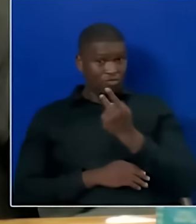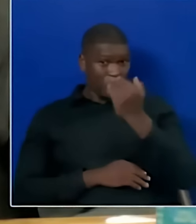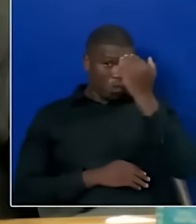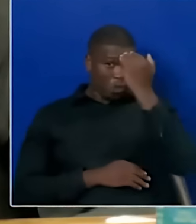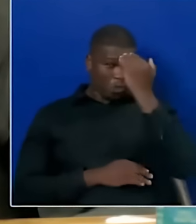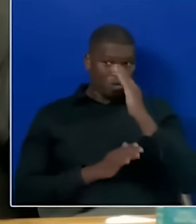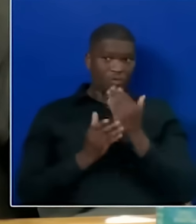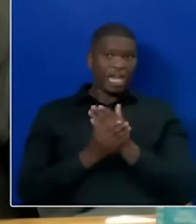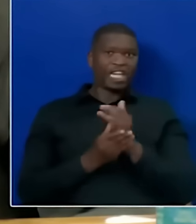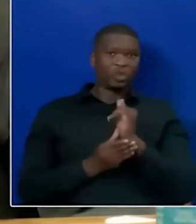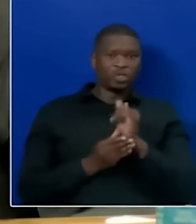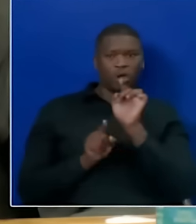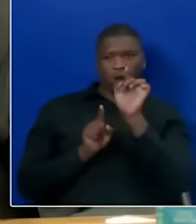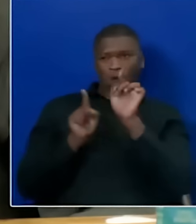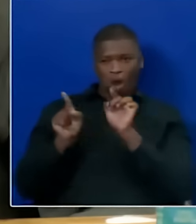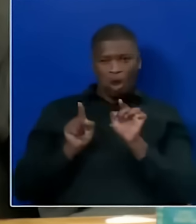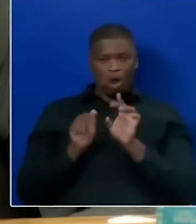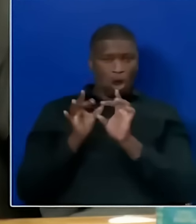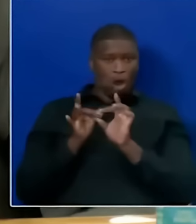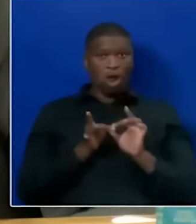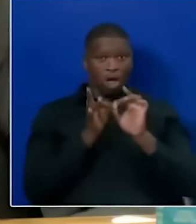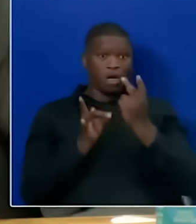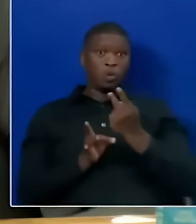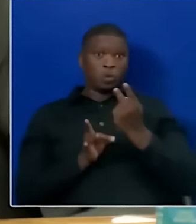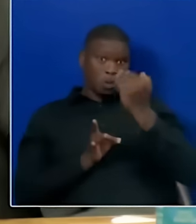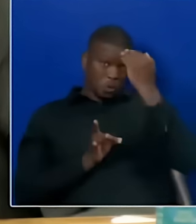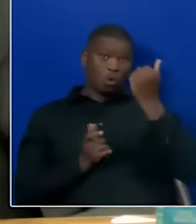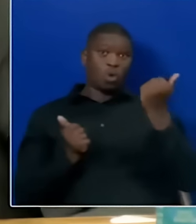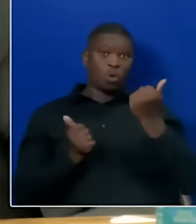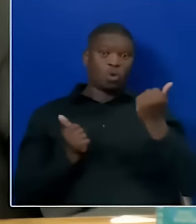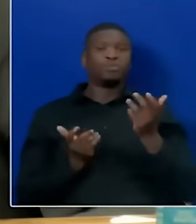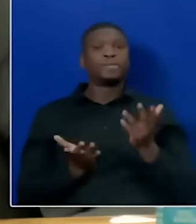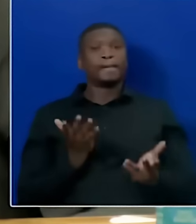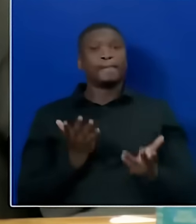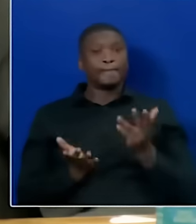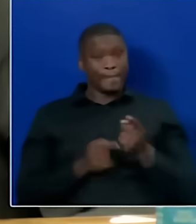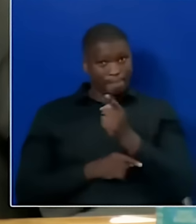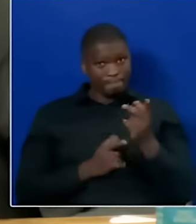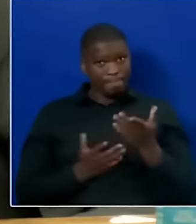which ones are linked to the AK-47. Maybe if you can